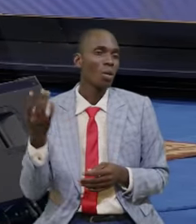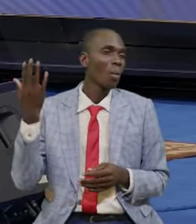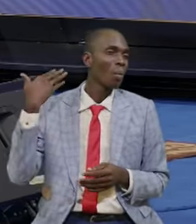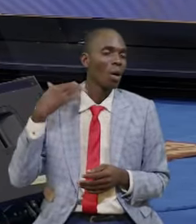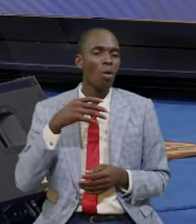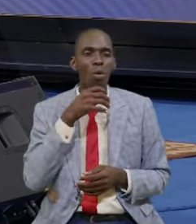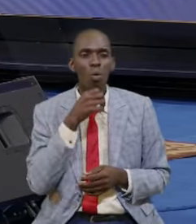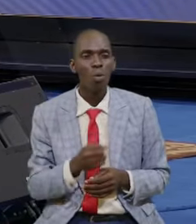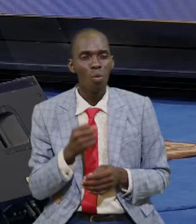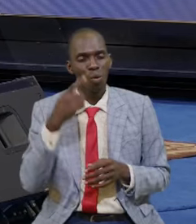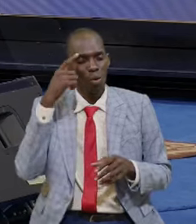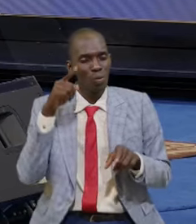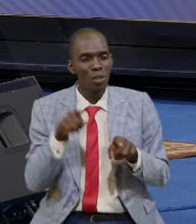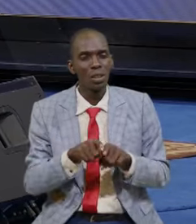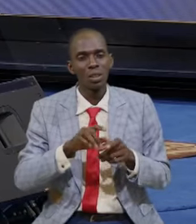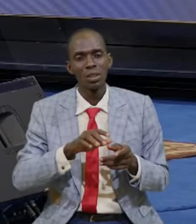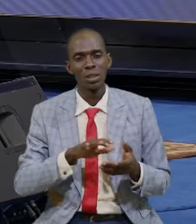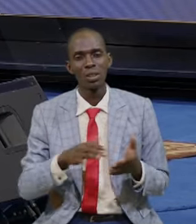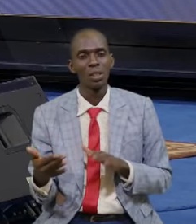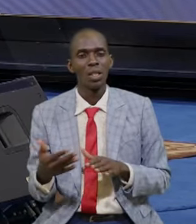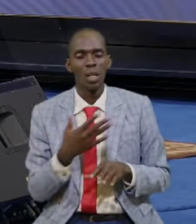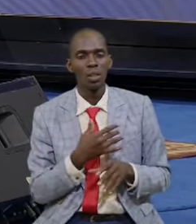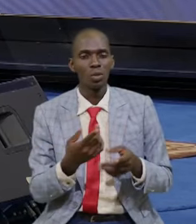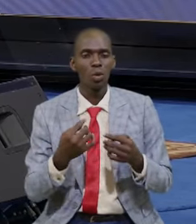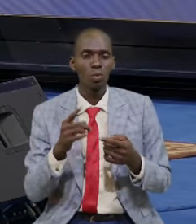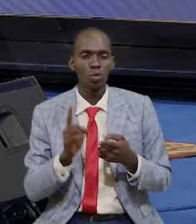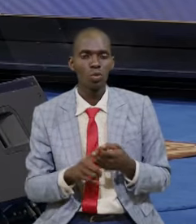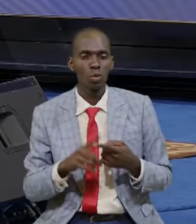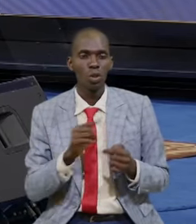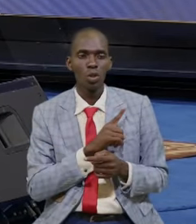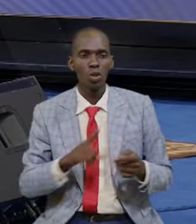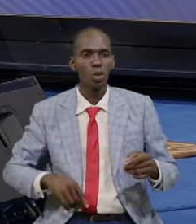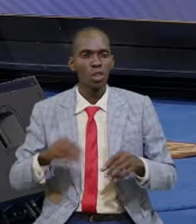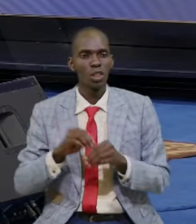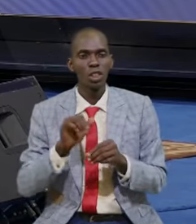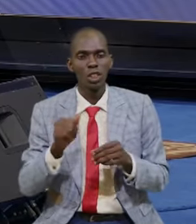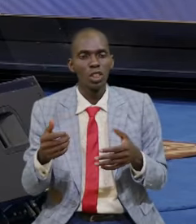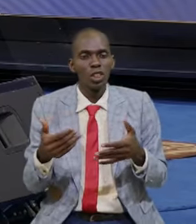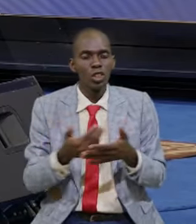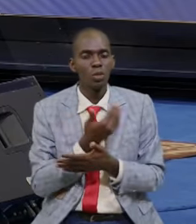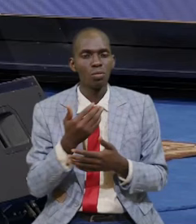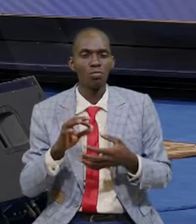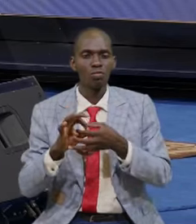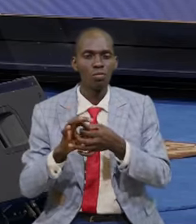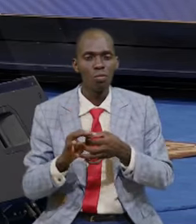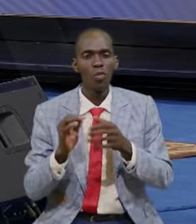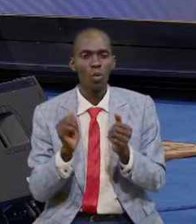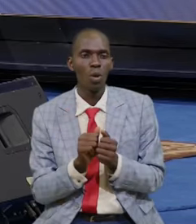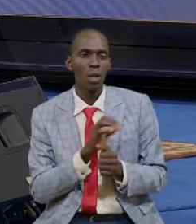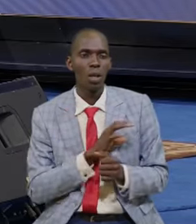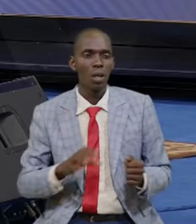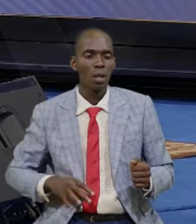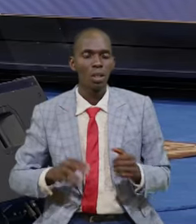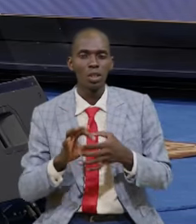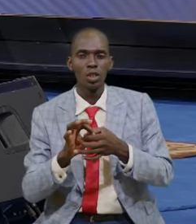covenant dead. Now you come to a new relationship with Christ, a new relationship with the Lord that so